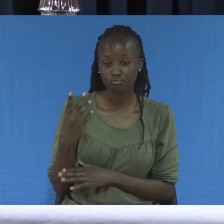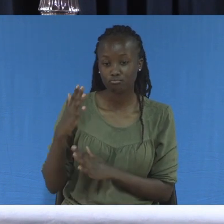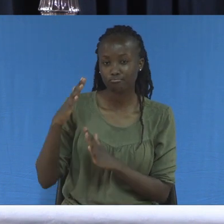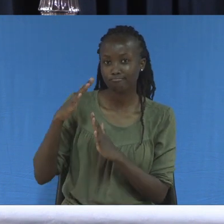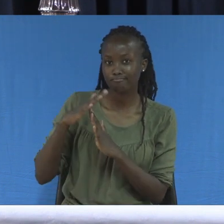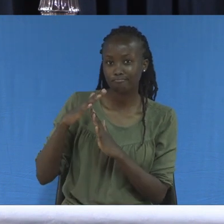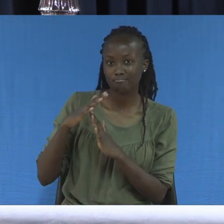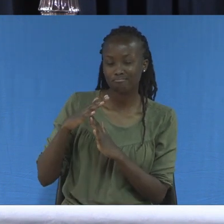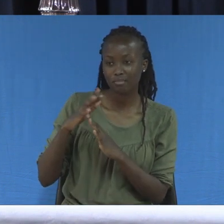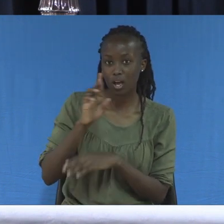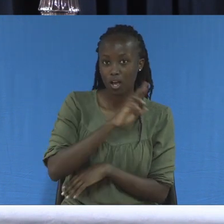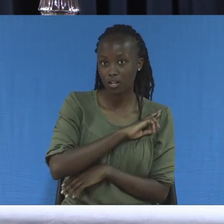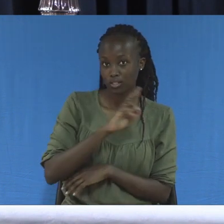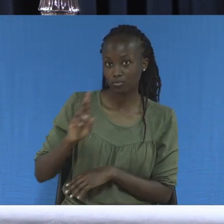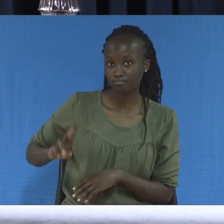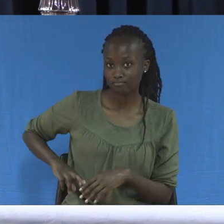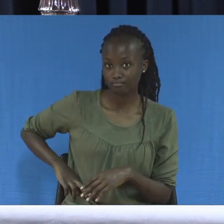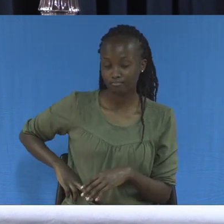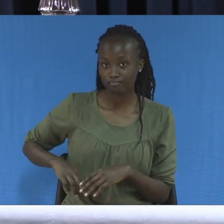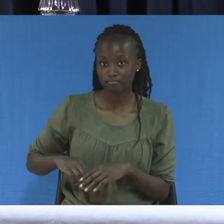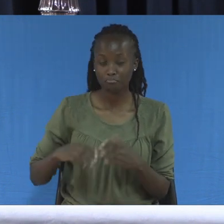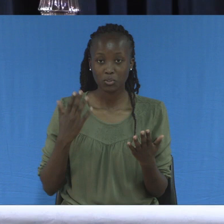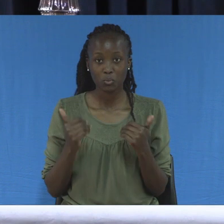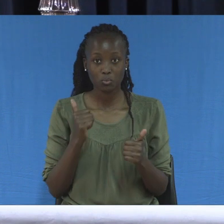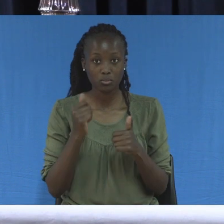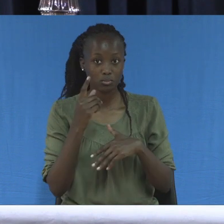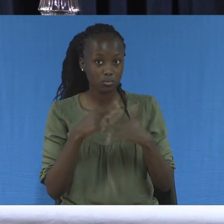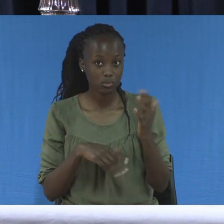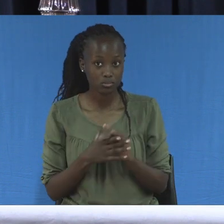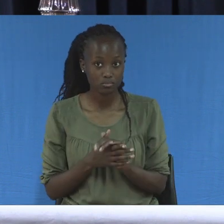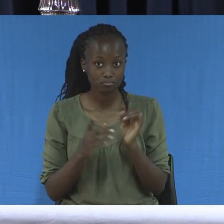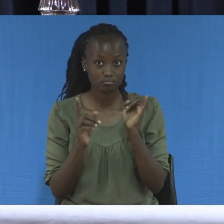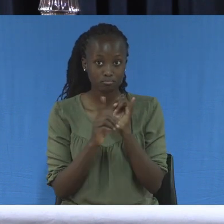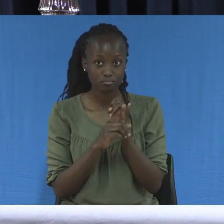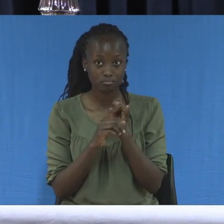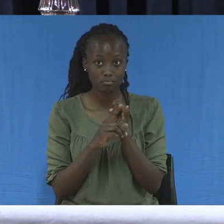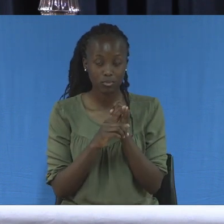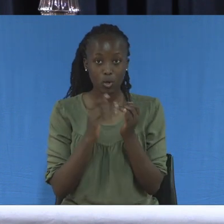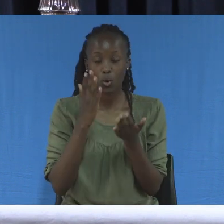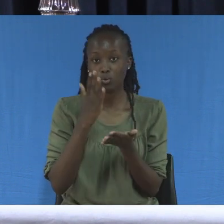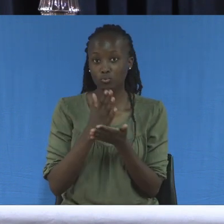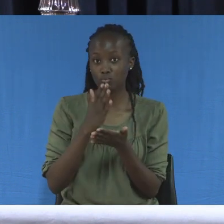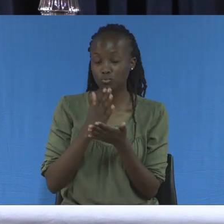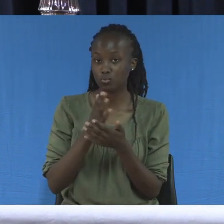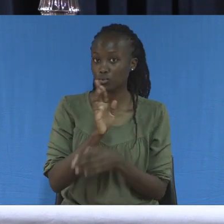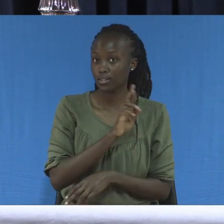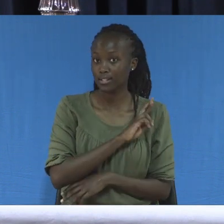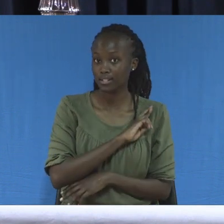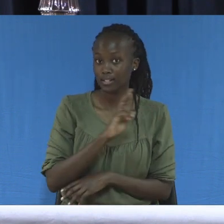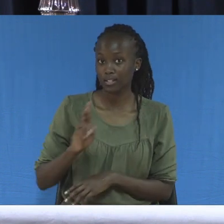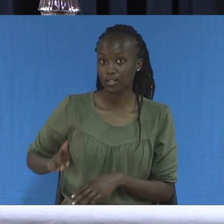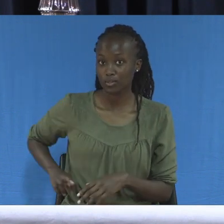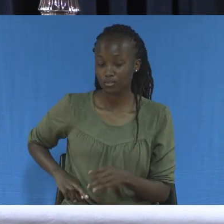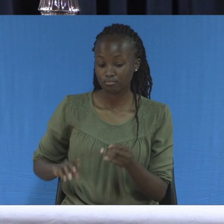dominant religions. That is the true religion